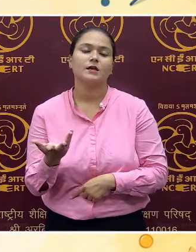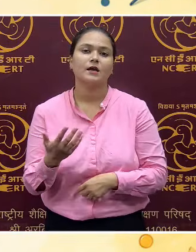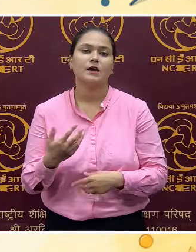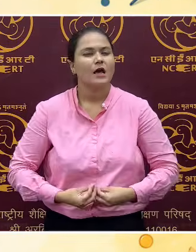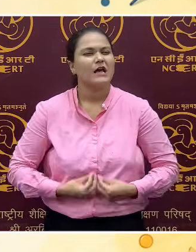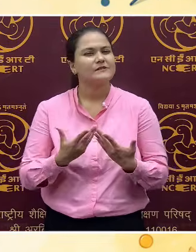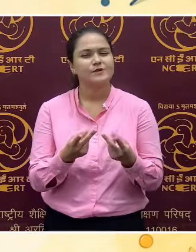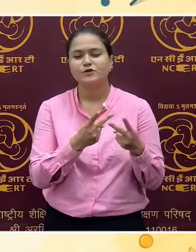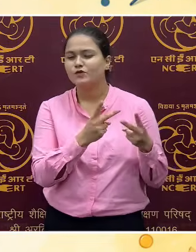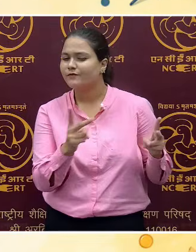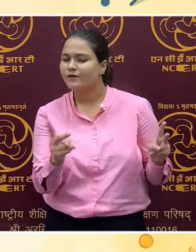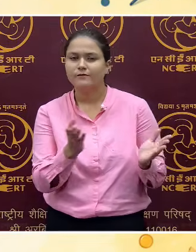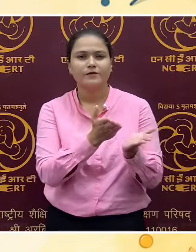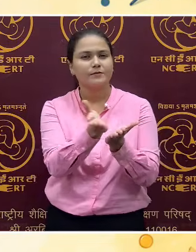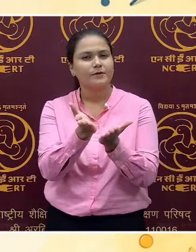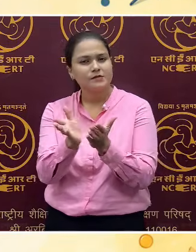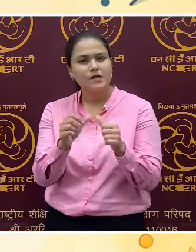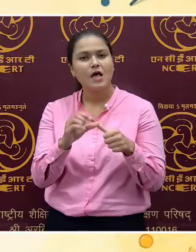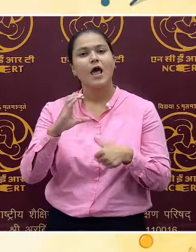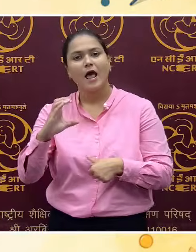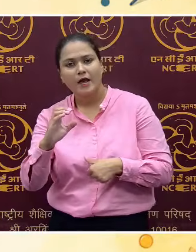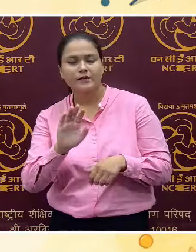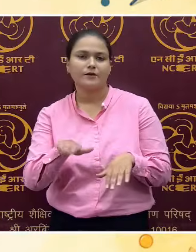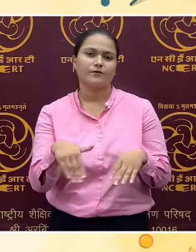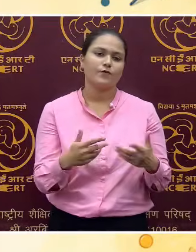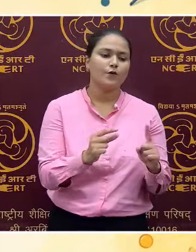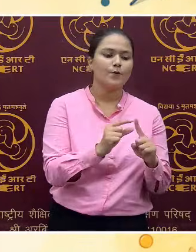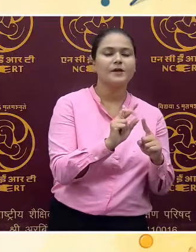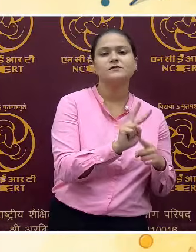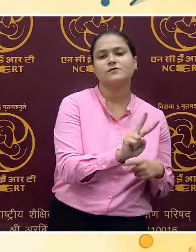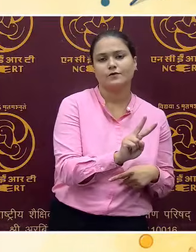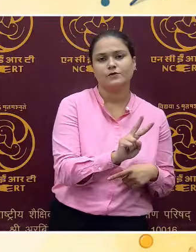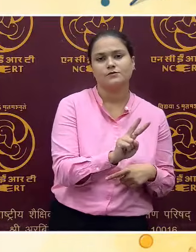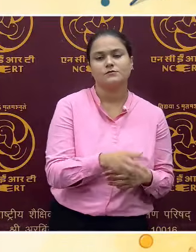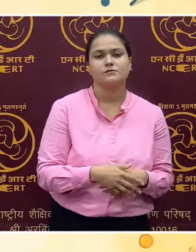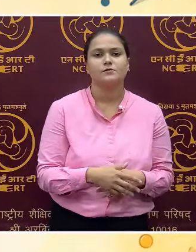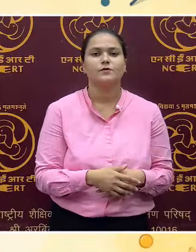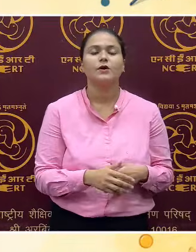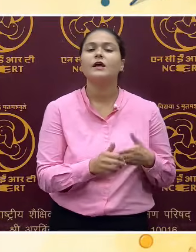ways, by means of an active and by means of a passive construction.